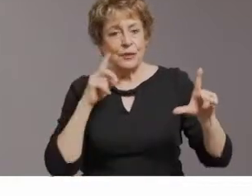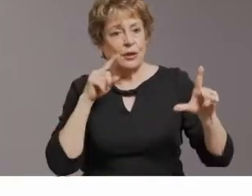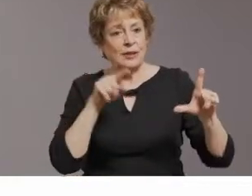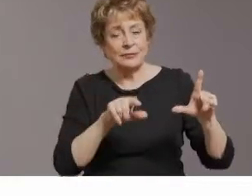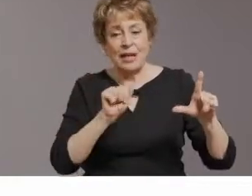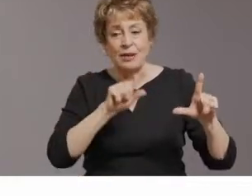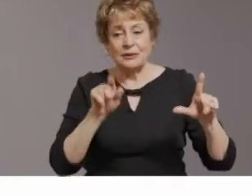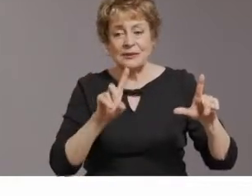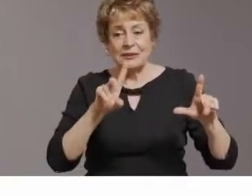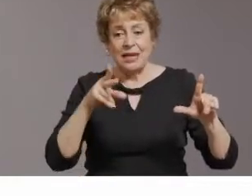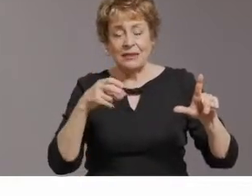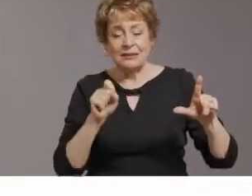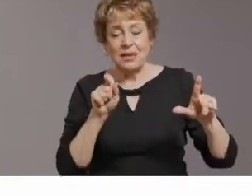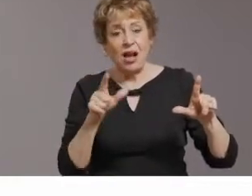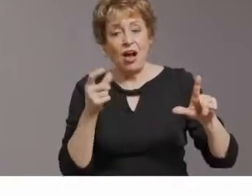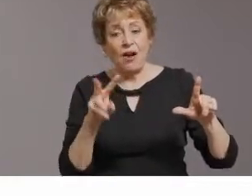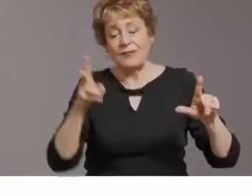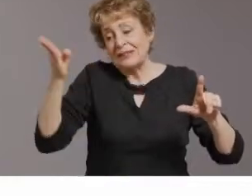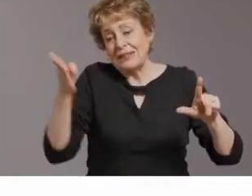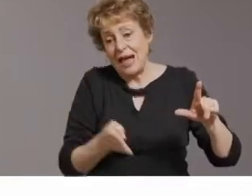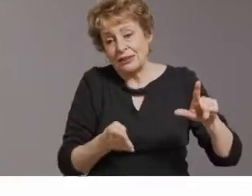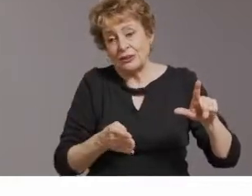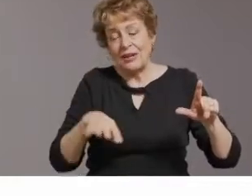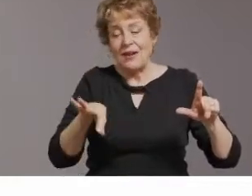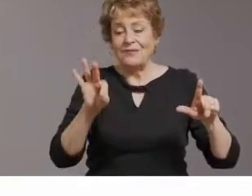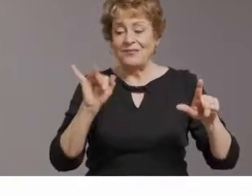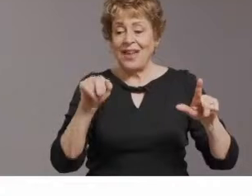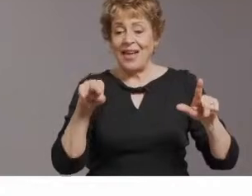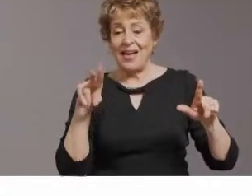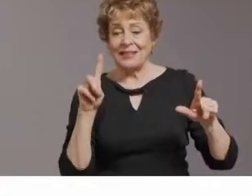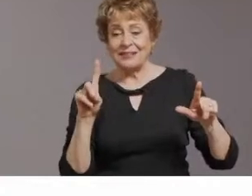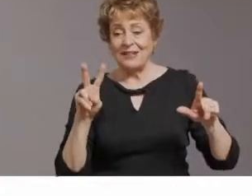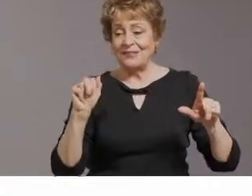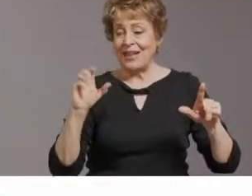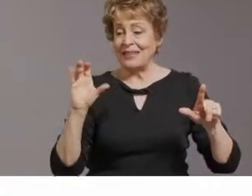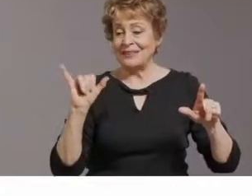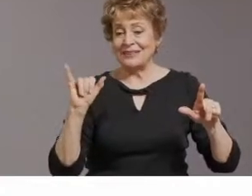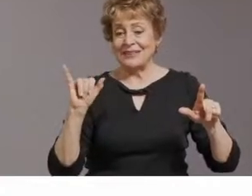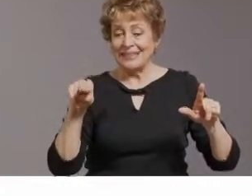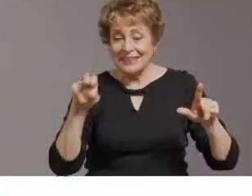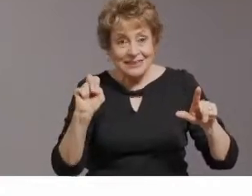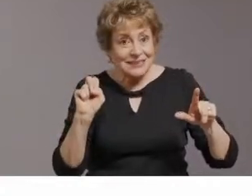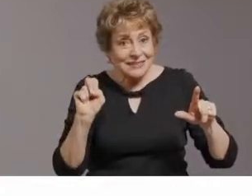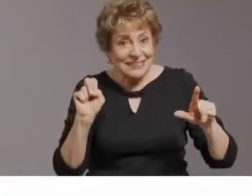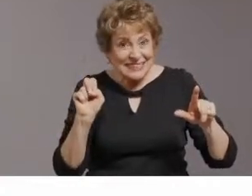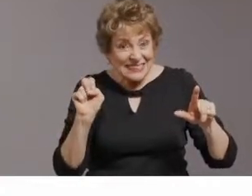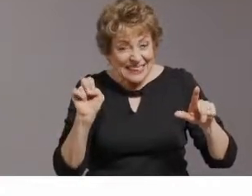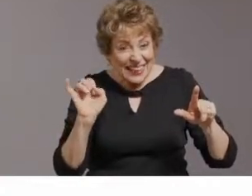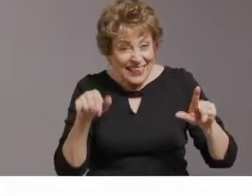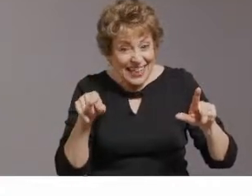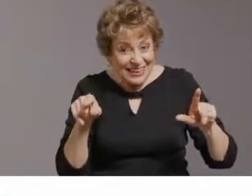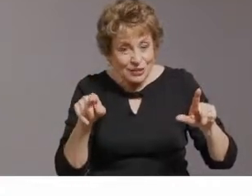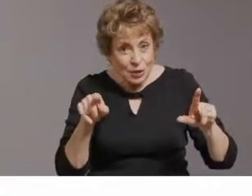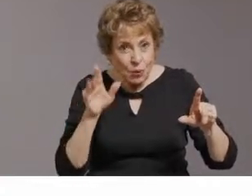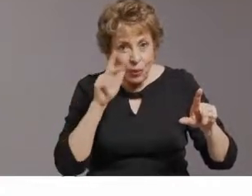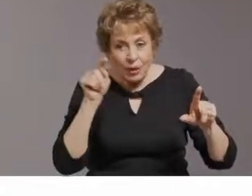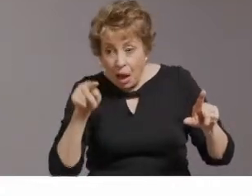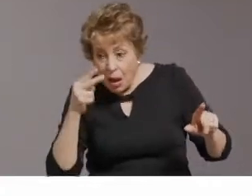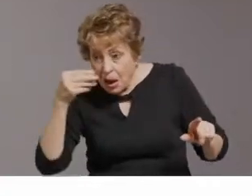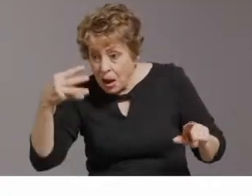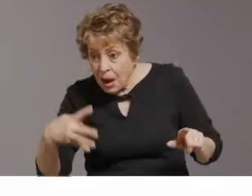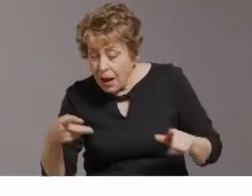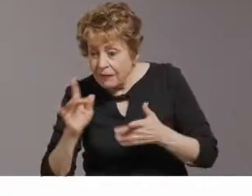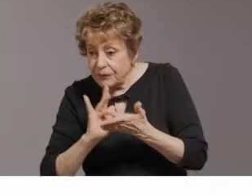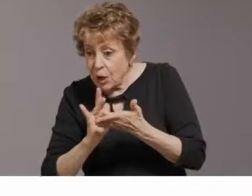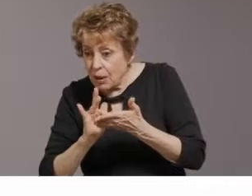azdhs.gov/findvaccine. Or you can go directly to their websites. If you've got a pharmacy in your neighborhood that you want to go to, you can go directly